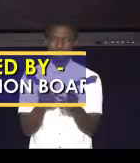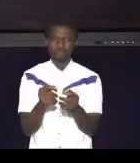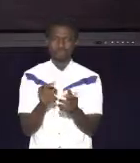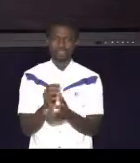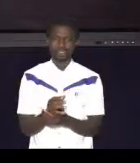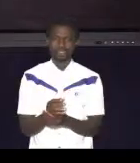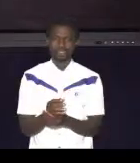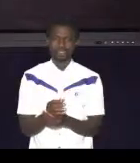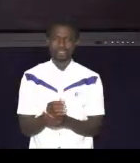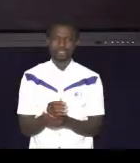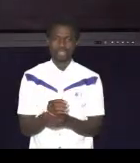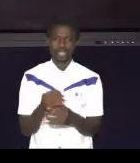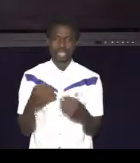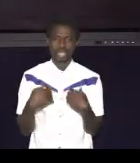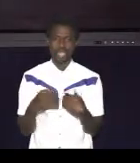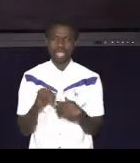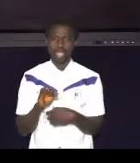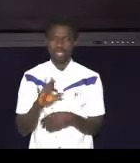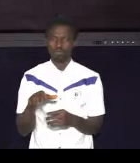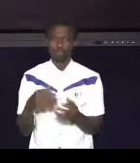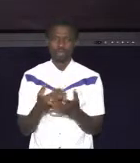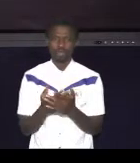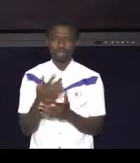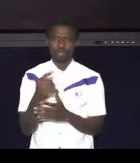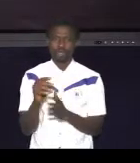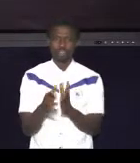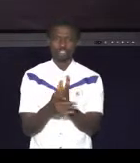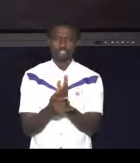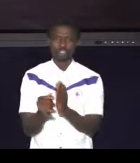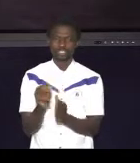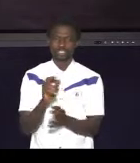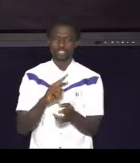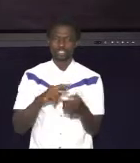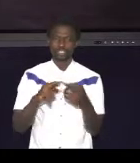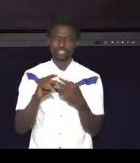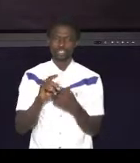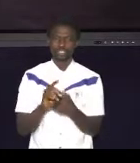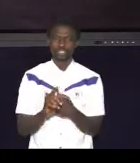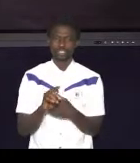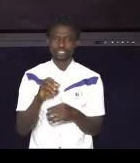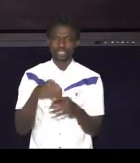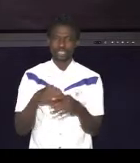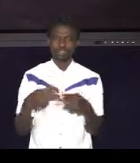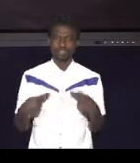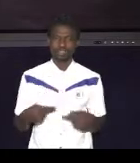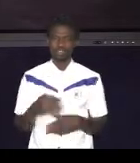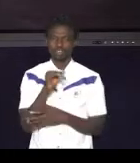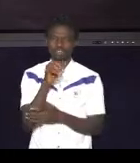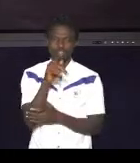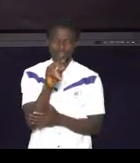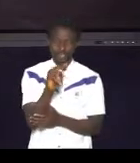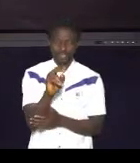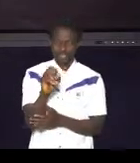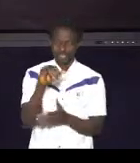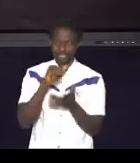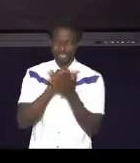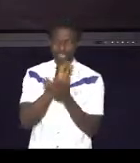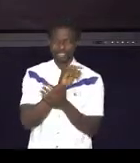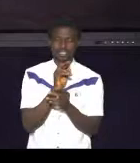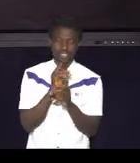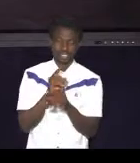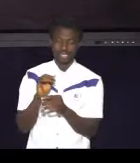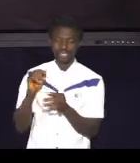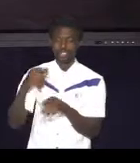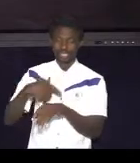reagency. Now, having all the skills related in physical fitness, that reaction time. So